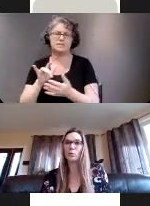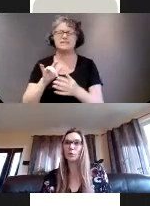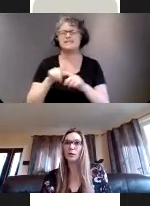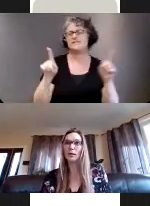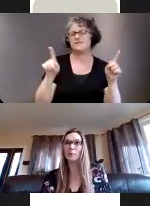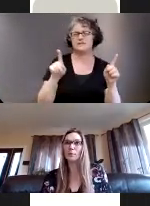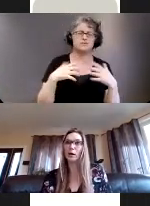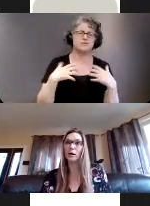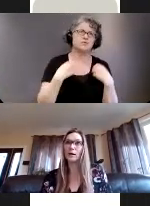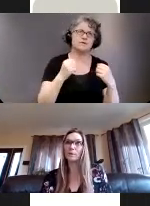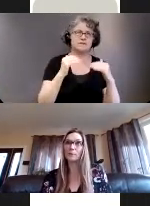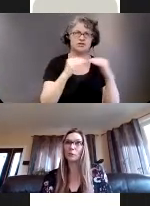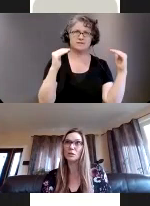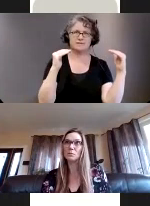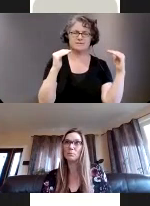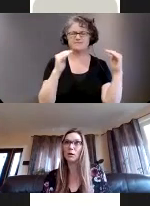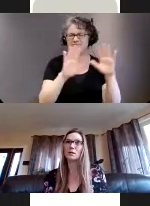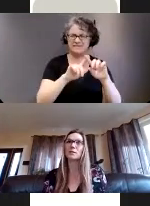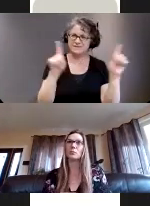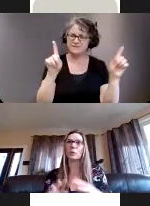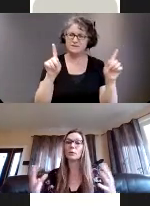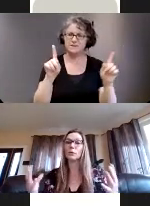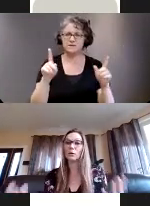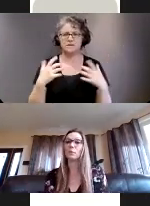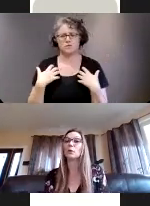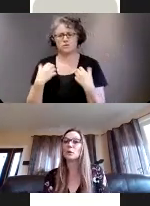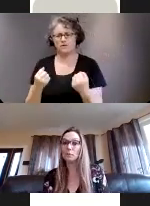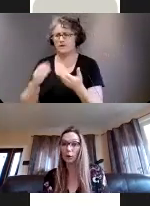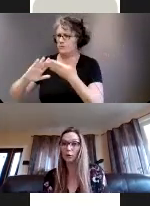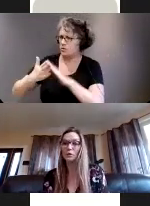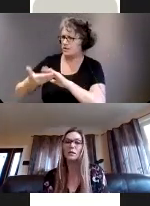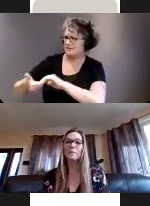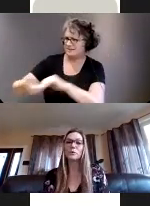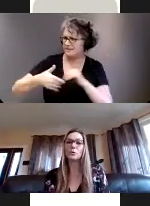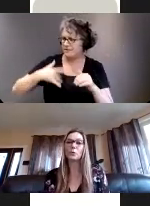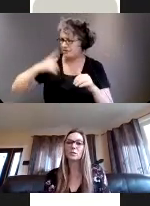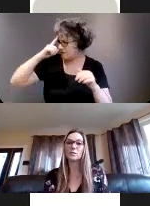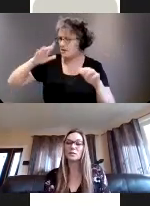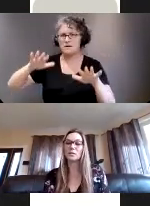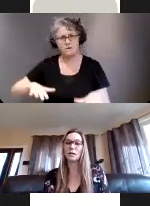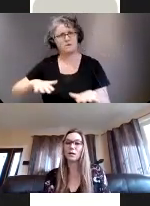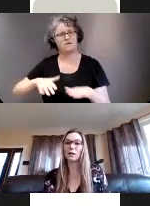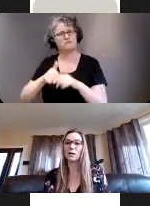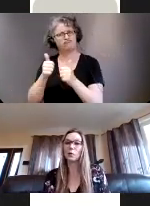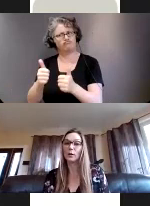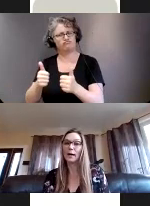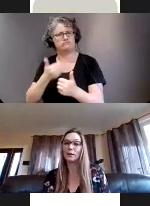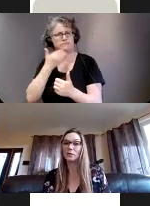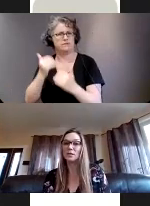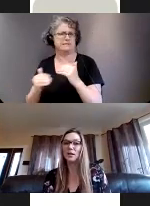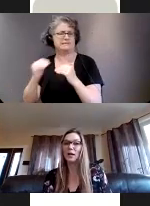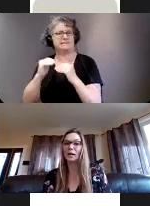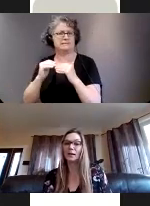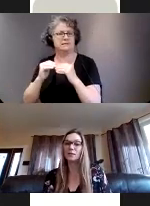a community response, working with our community partners to assist older